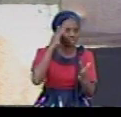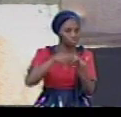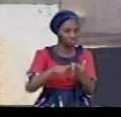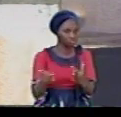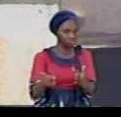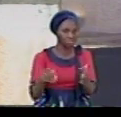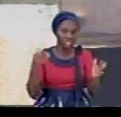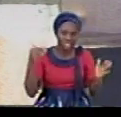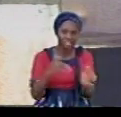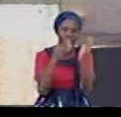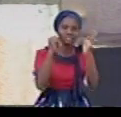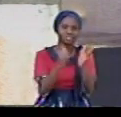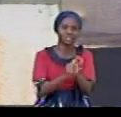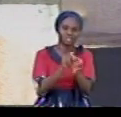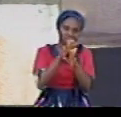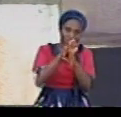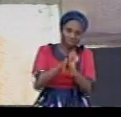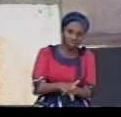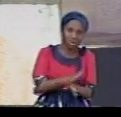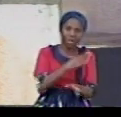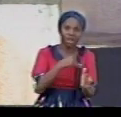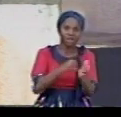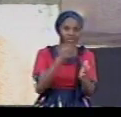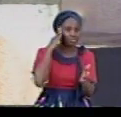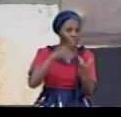Against that oppression, it will go.